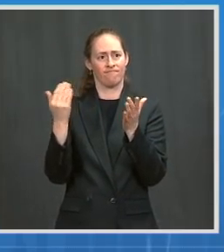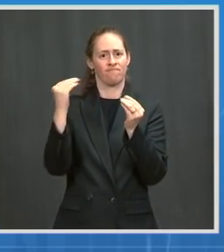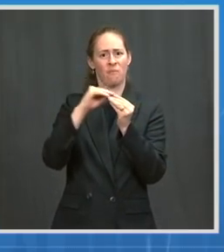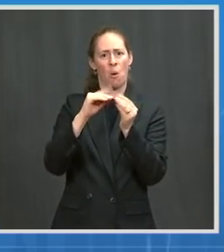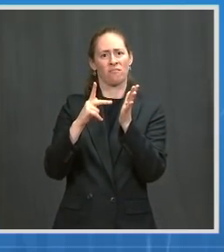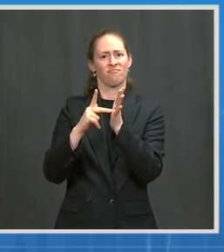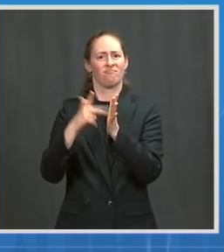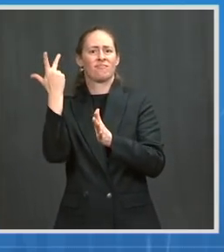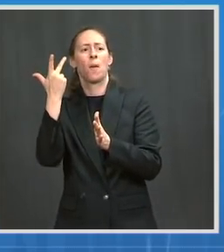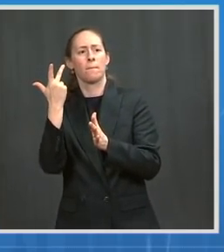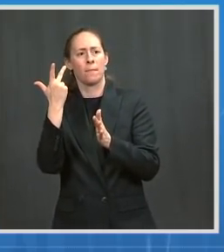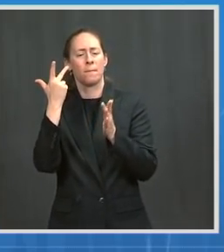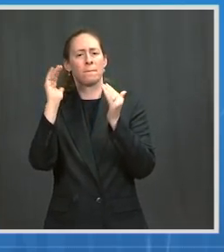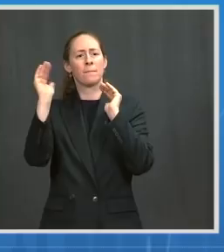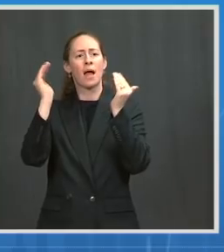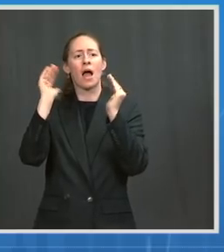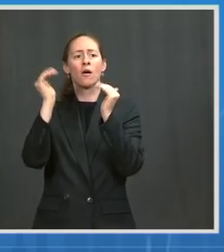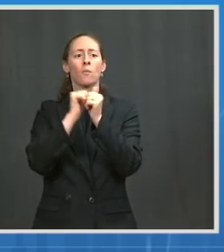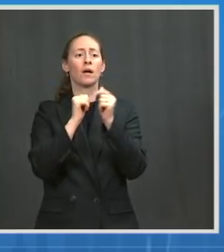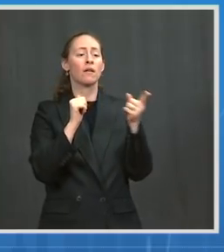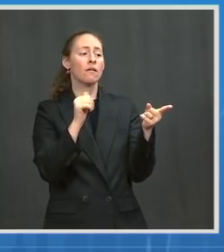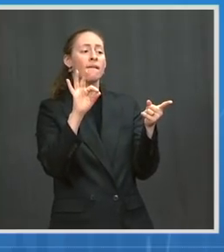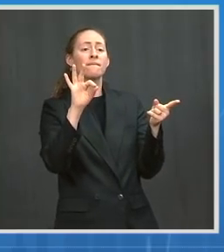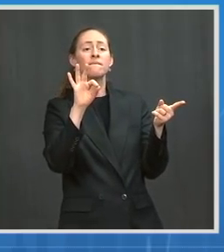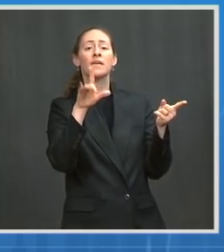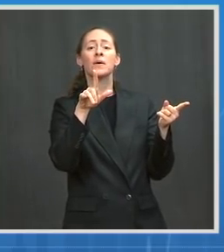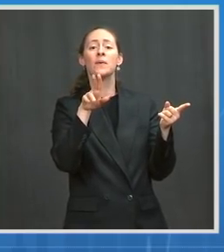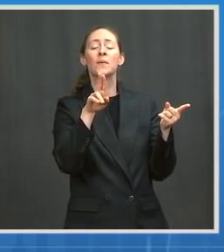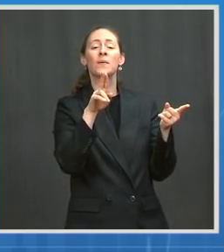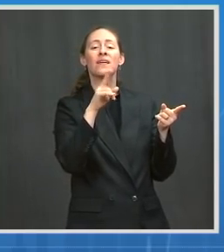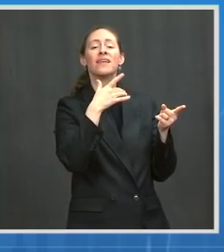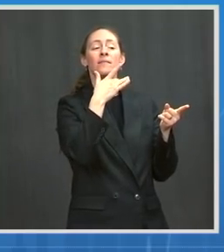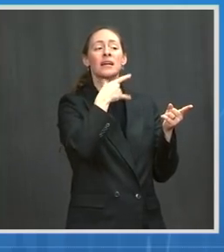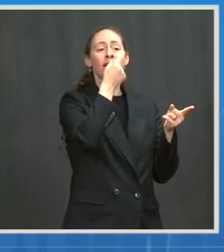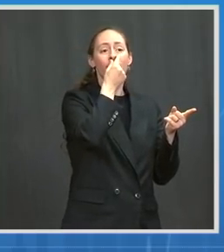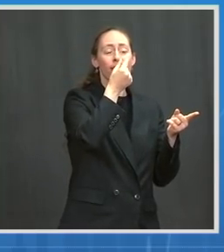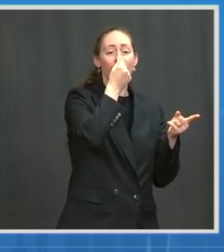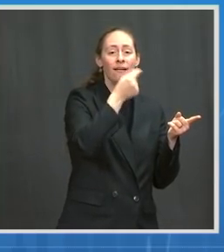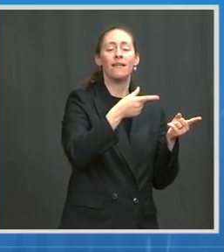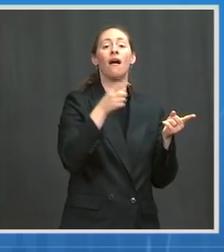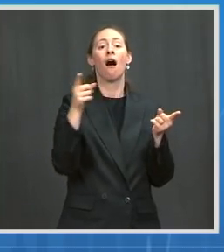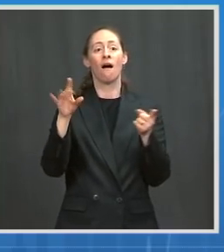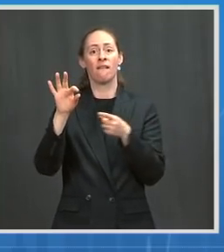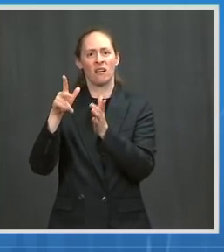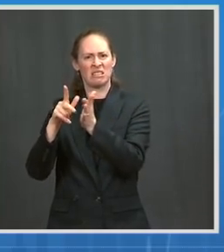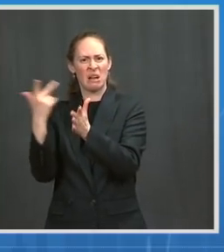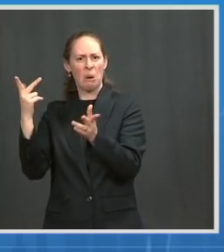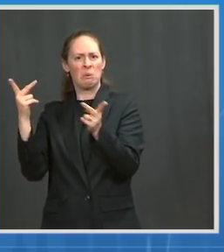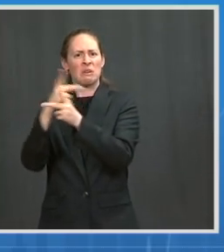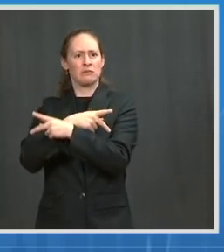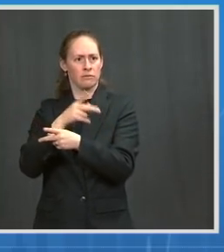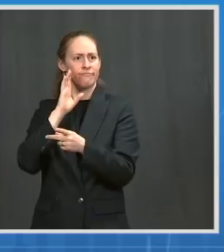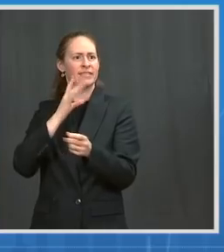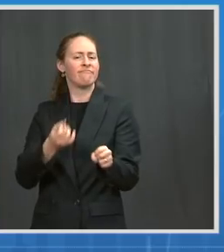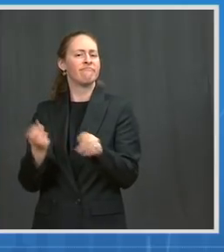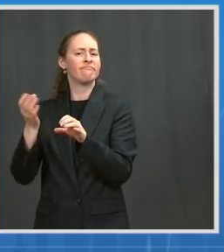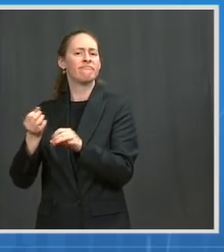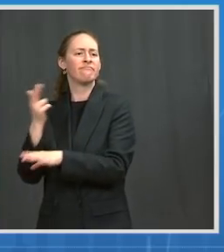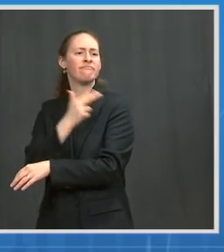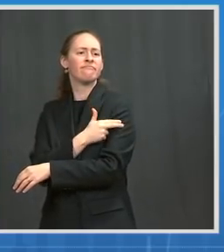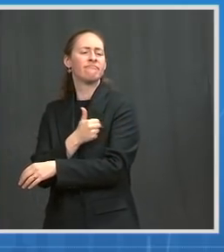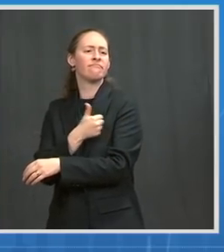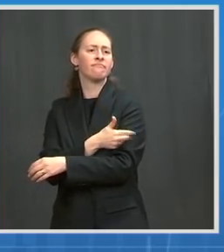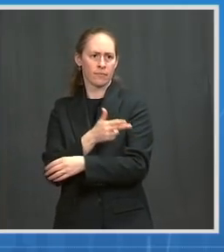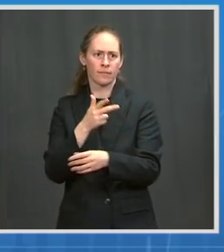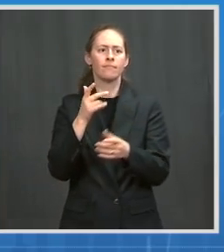season. In addition to preventing hospitalizations, the vaccine also reduces the risk of COVID-19 and therefore reduces the